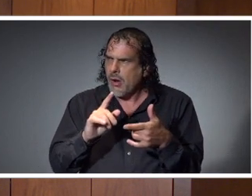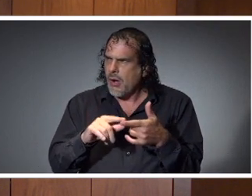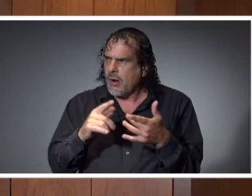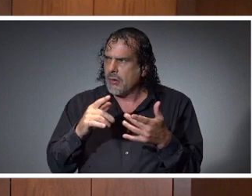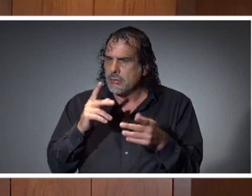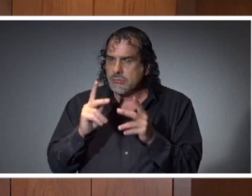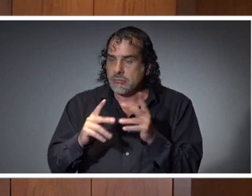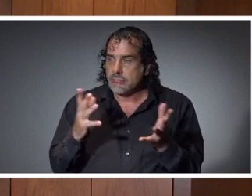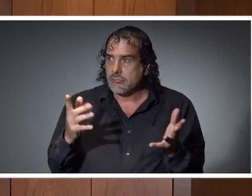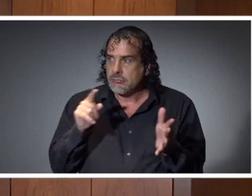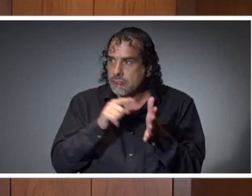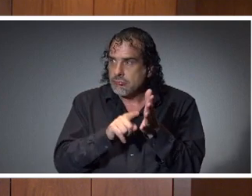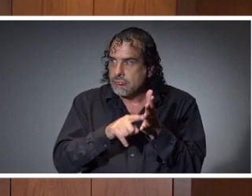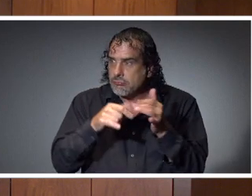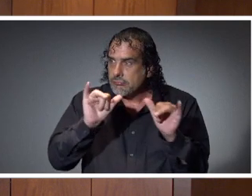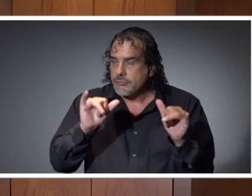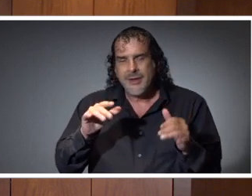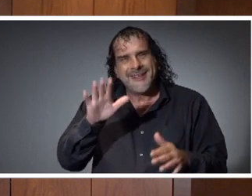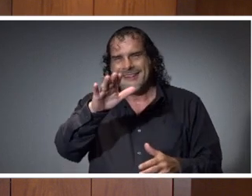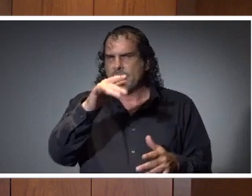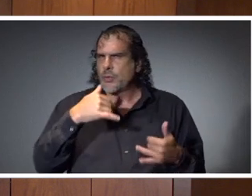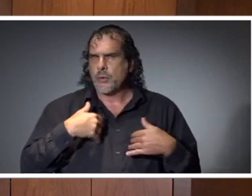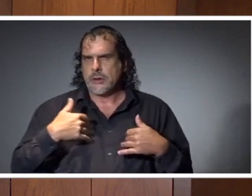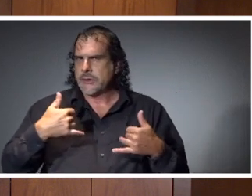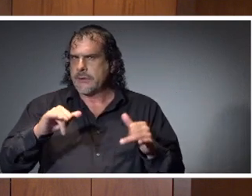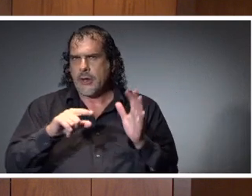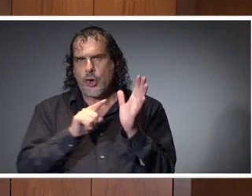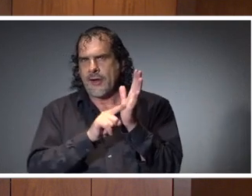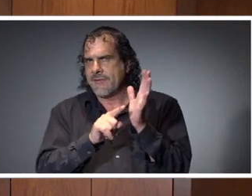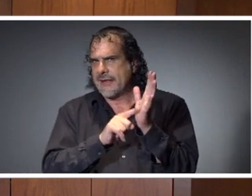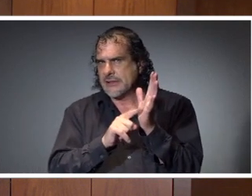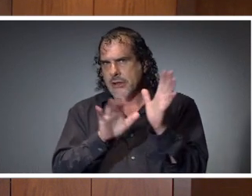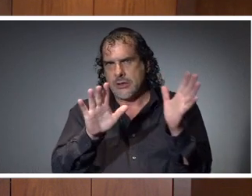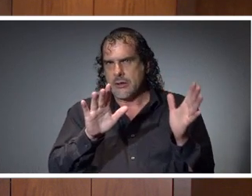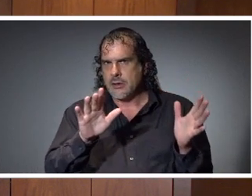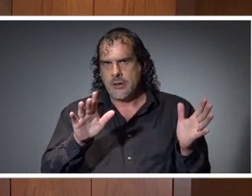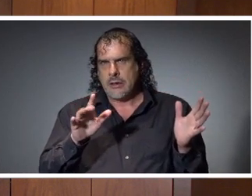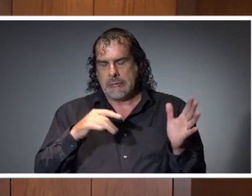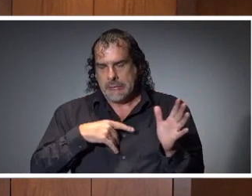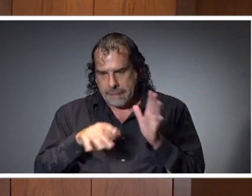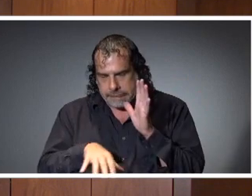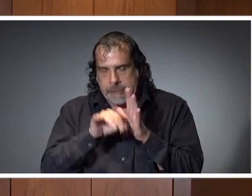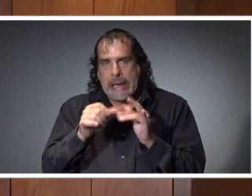looking into? We're still investigating. We're just made aware of these today.